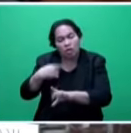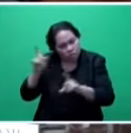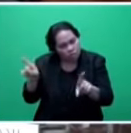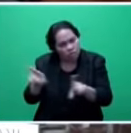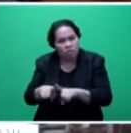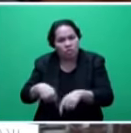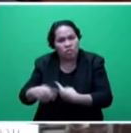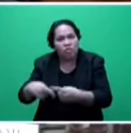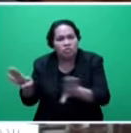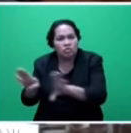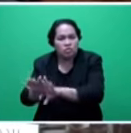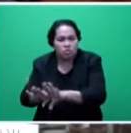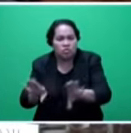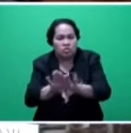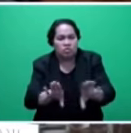time yet.